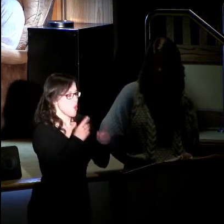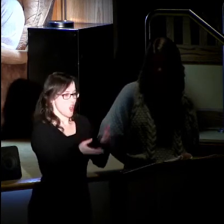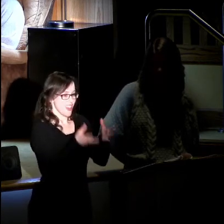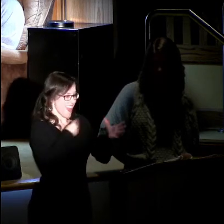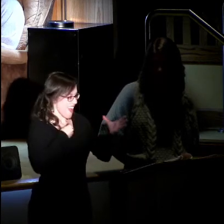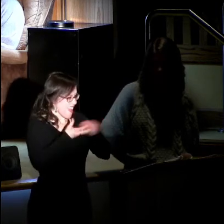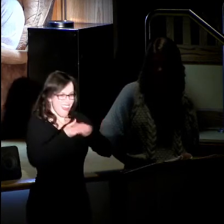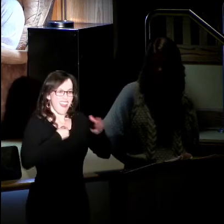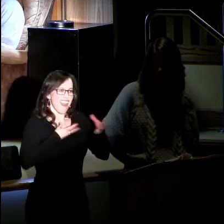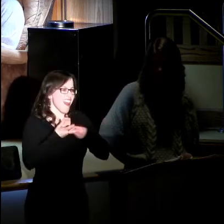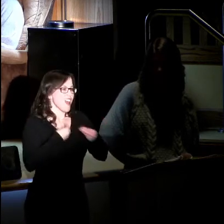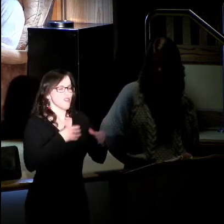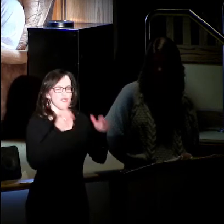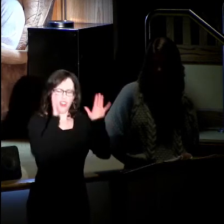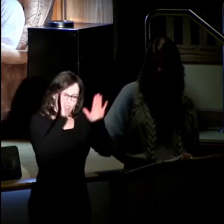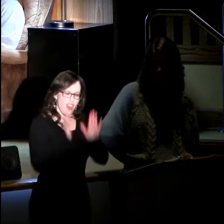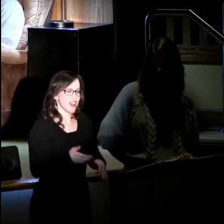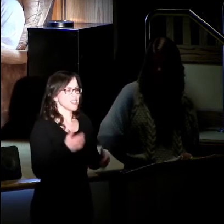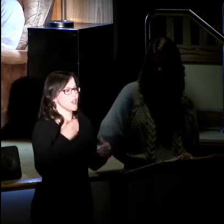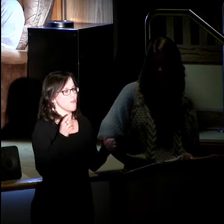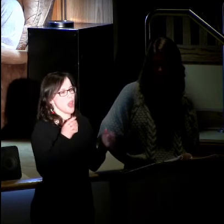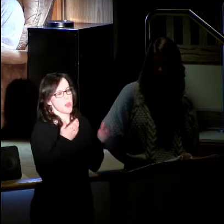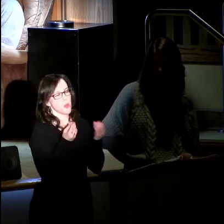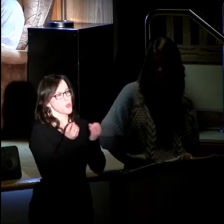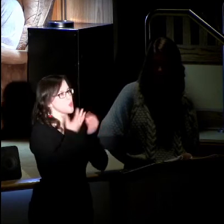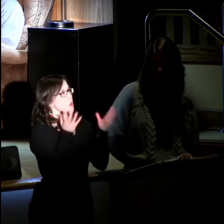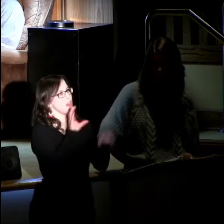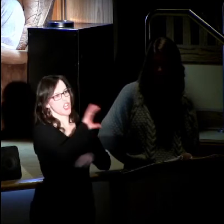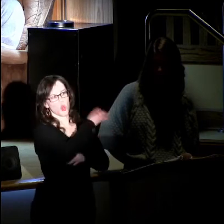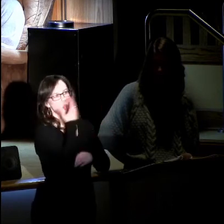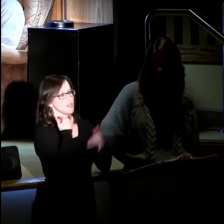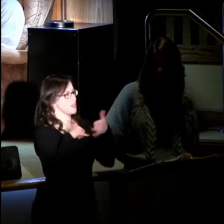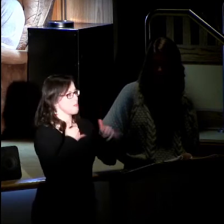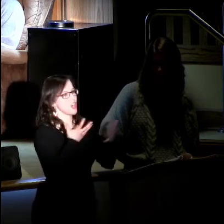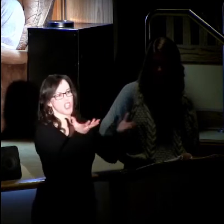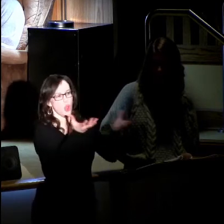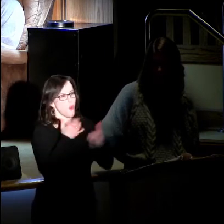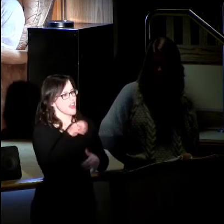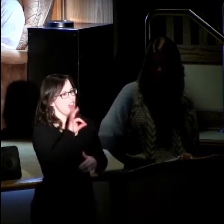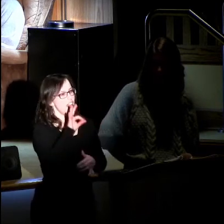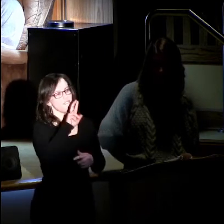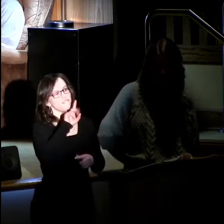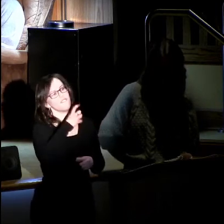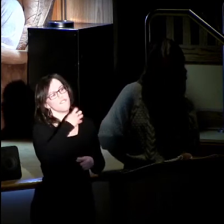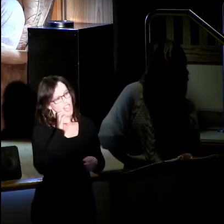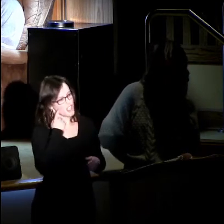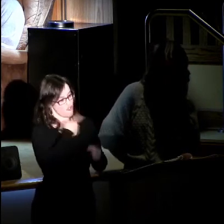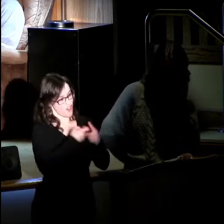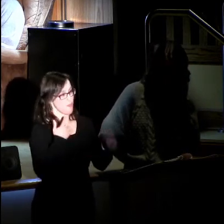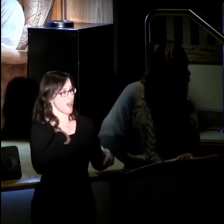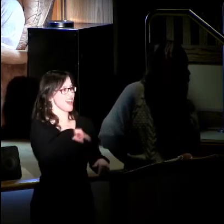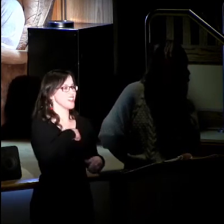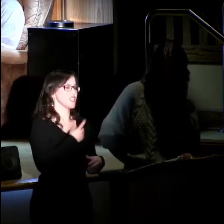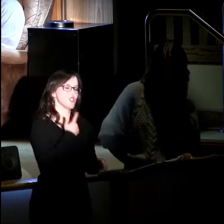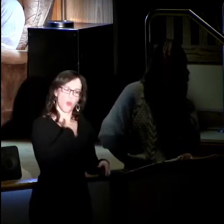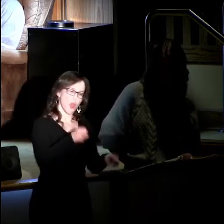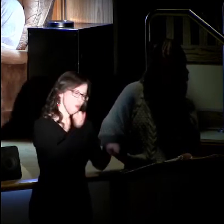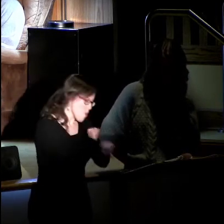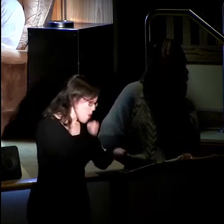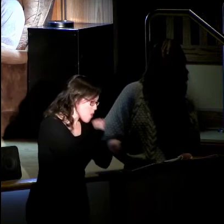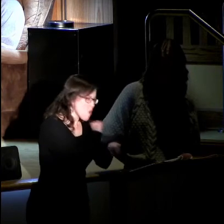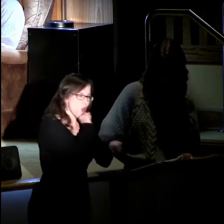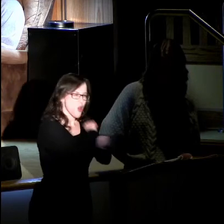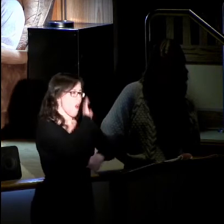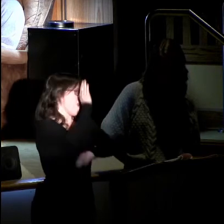those women had a Christmas party that wouldn't be complete without Grandma's Famous Fudge. We were having the time of our lives working around the clock. That